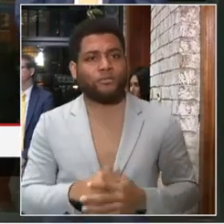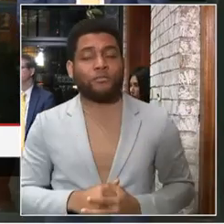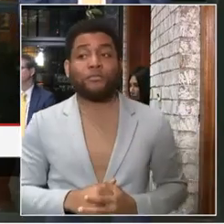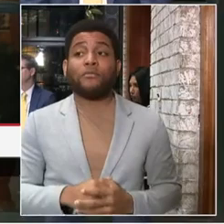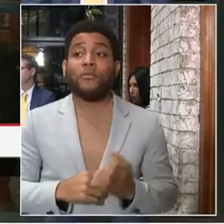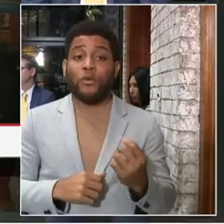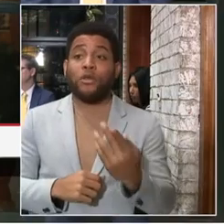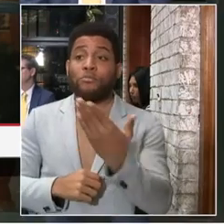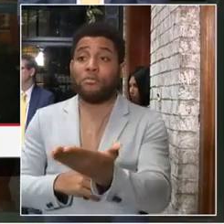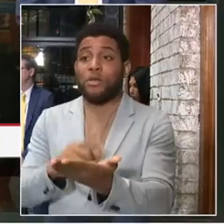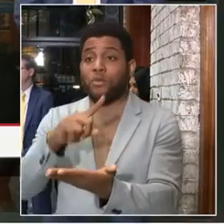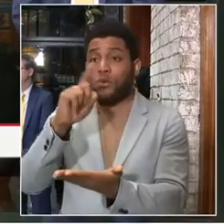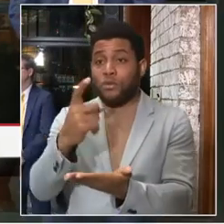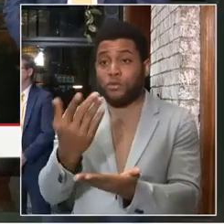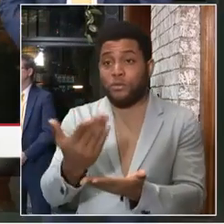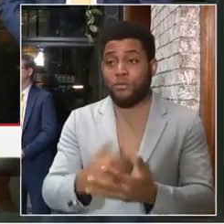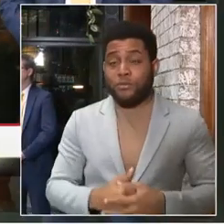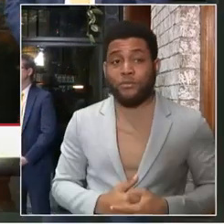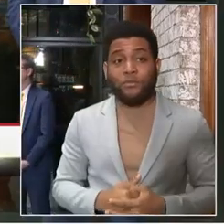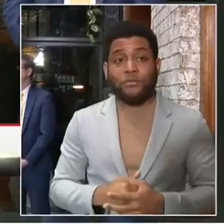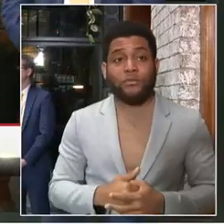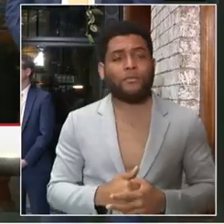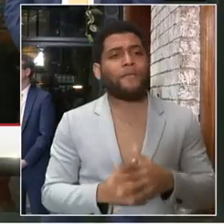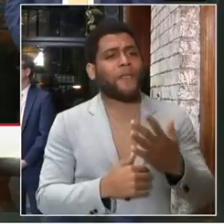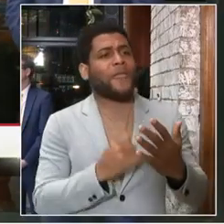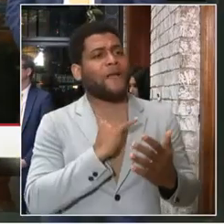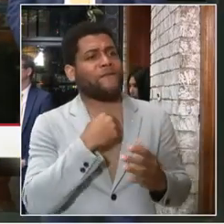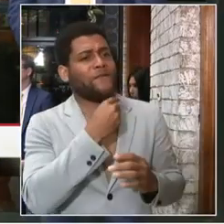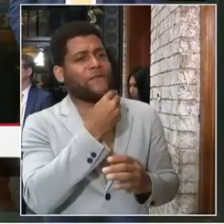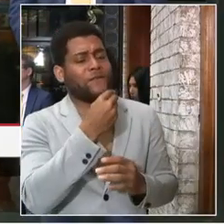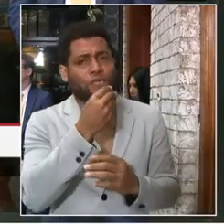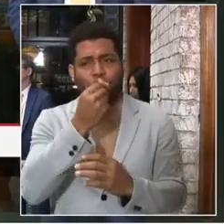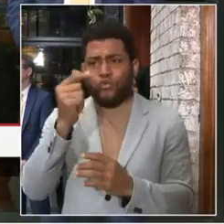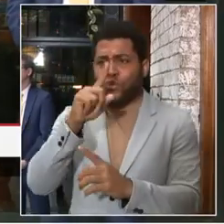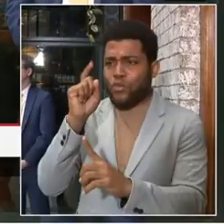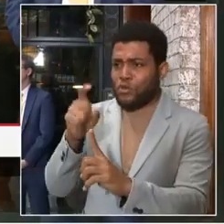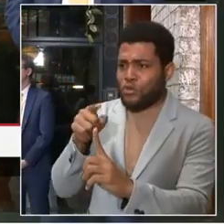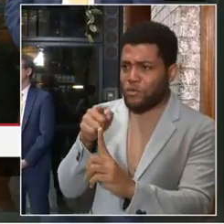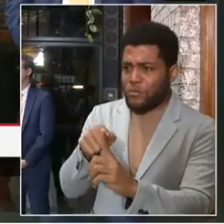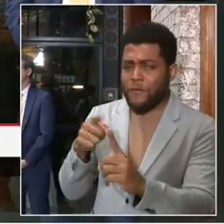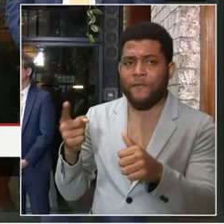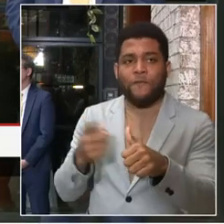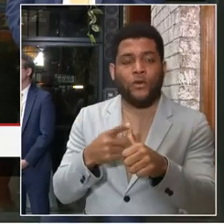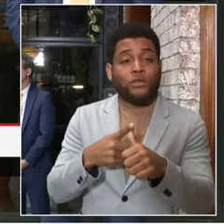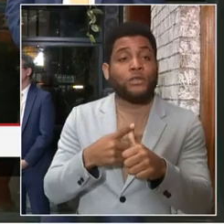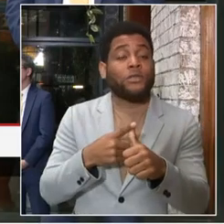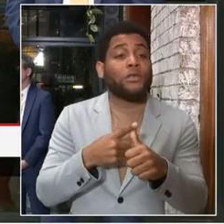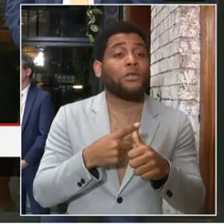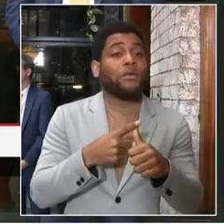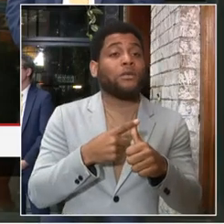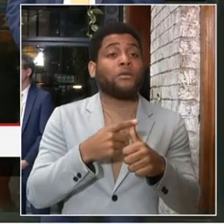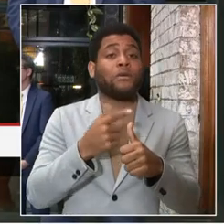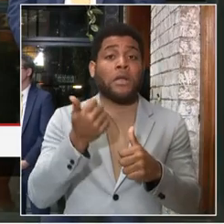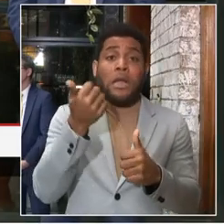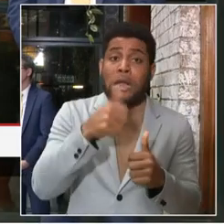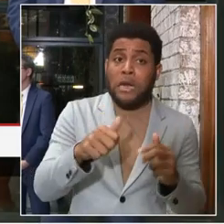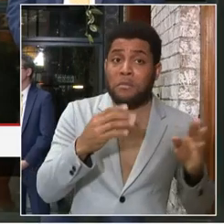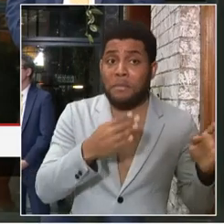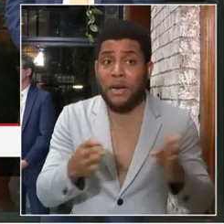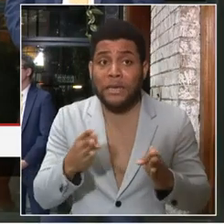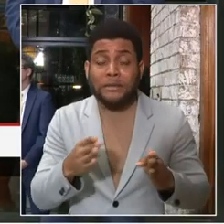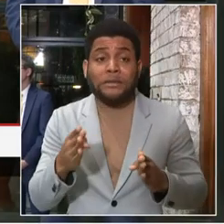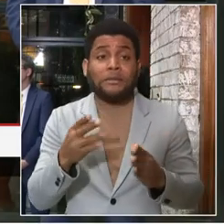I had a couple of questions. My first question is, do you have any plans or intention of including